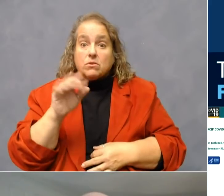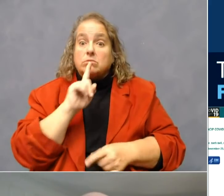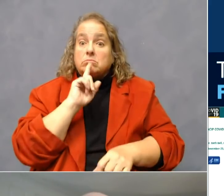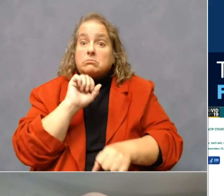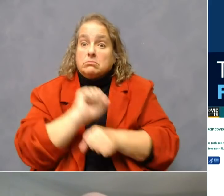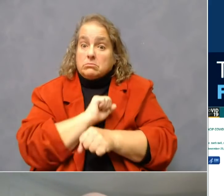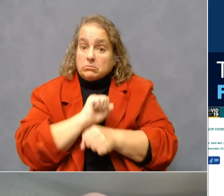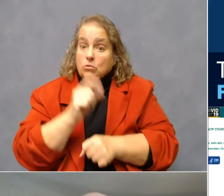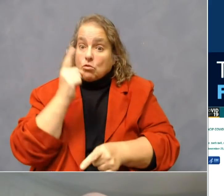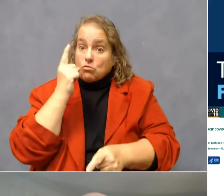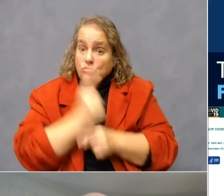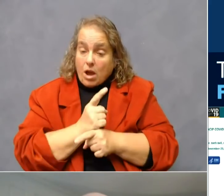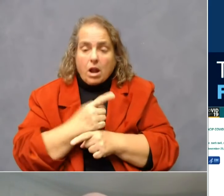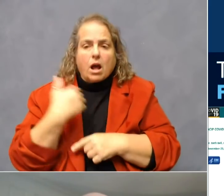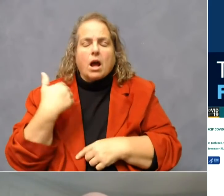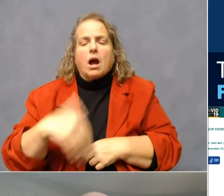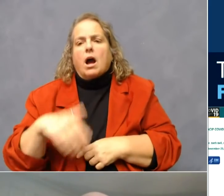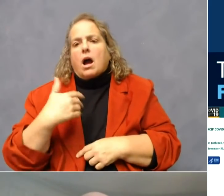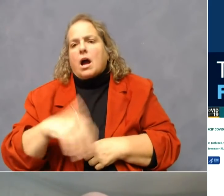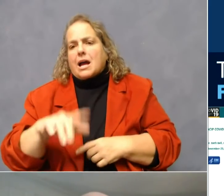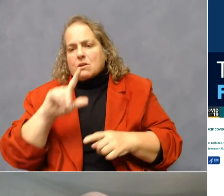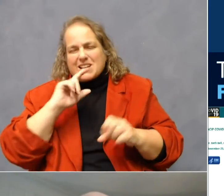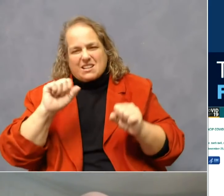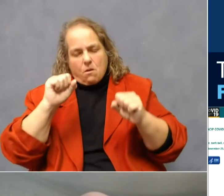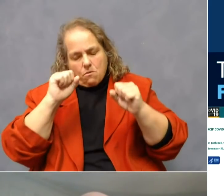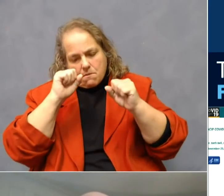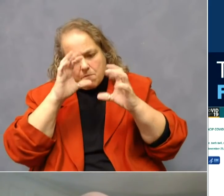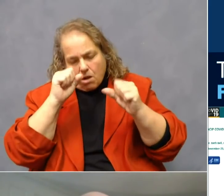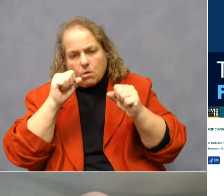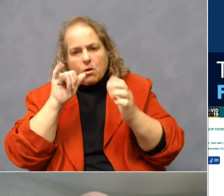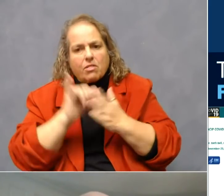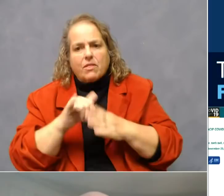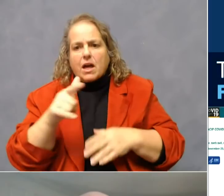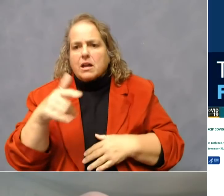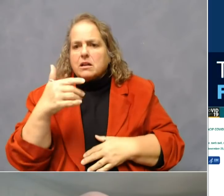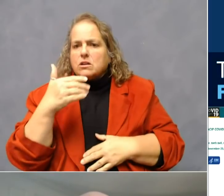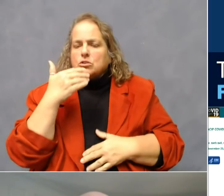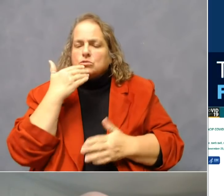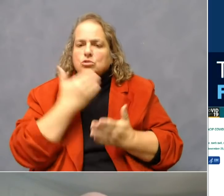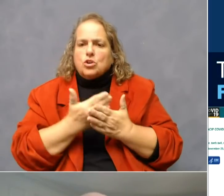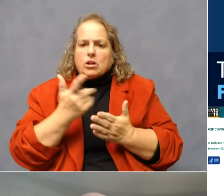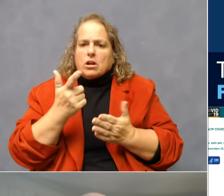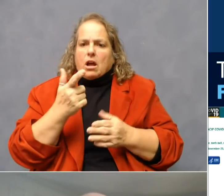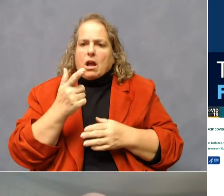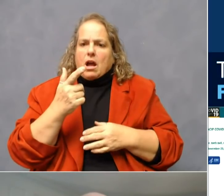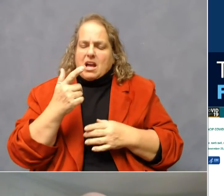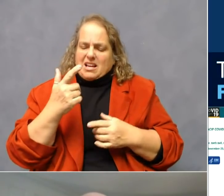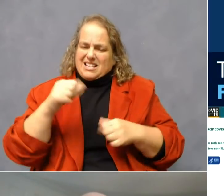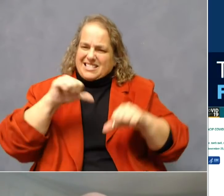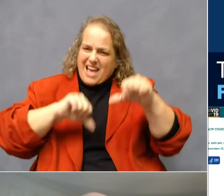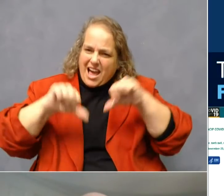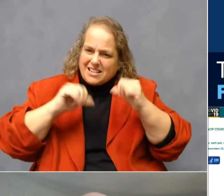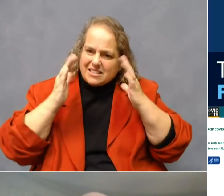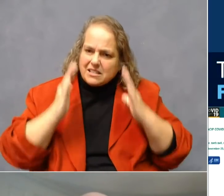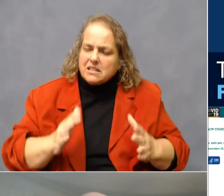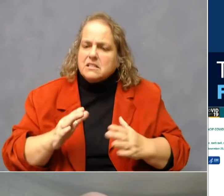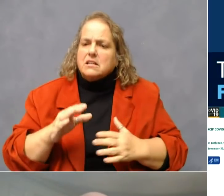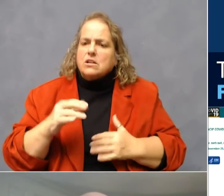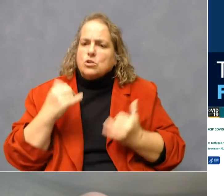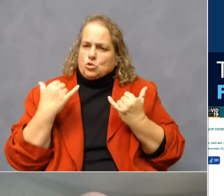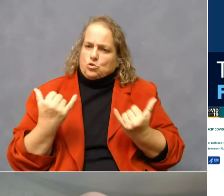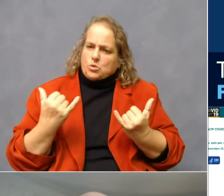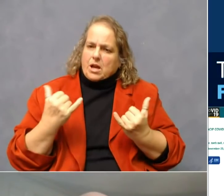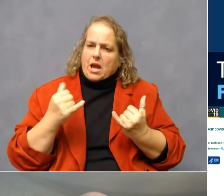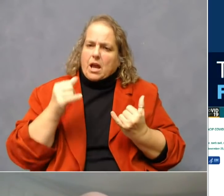and a real testimony to modern medical science and our ability to do things that humanity